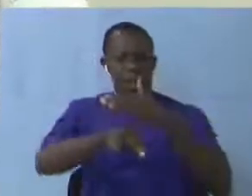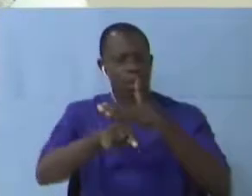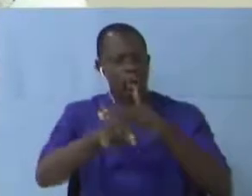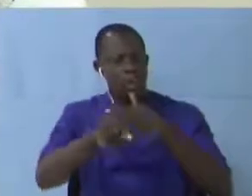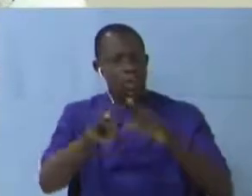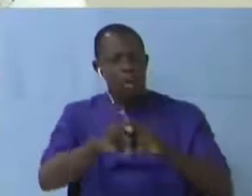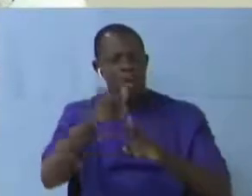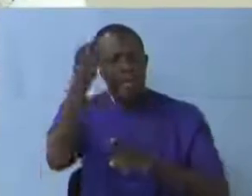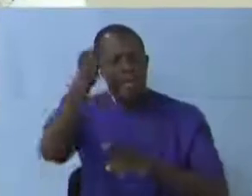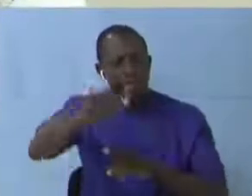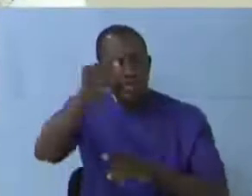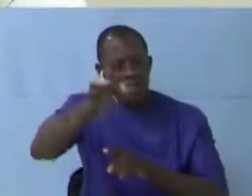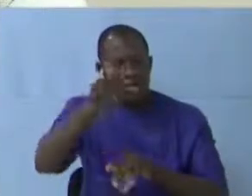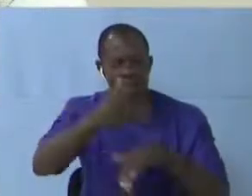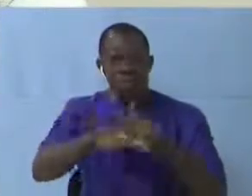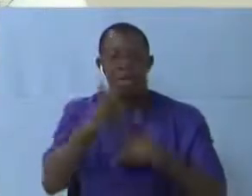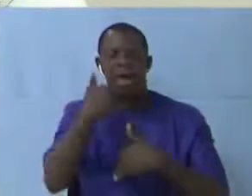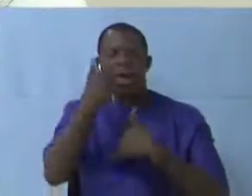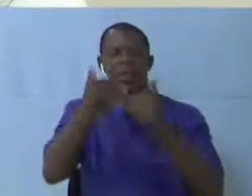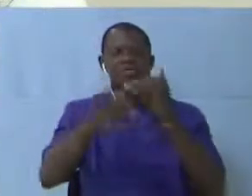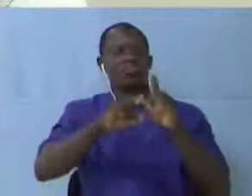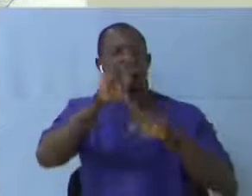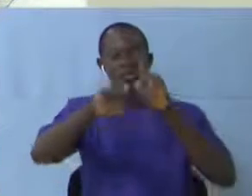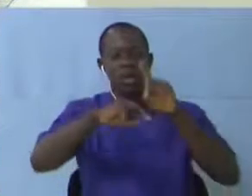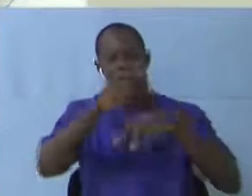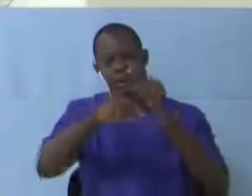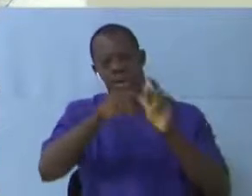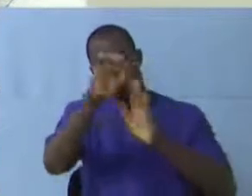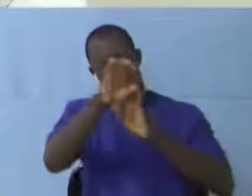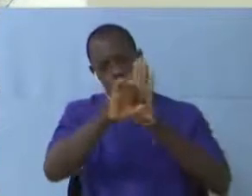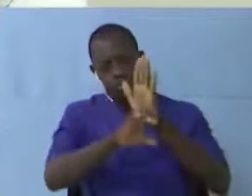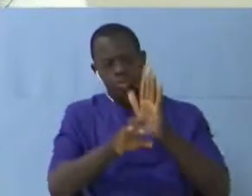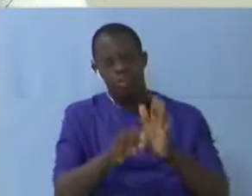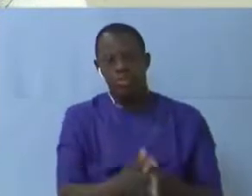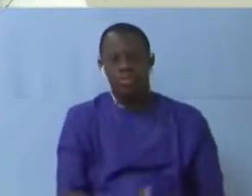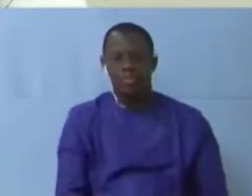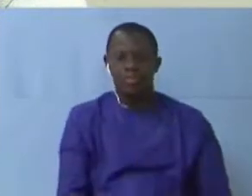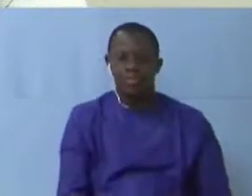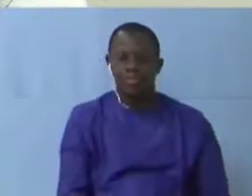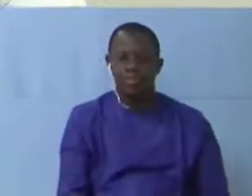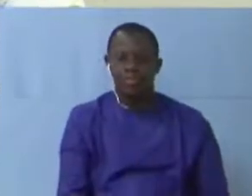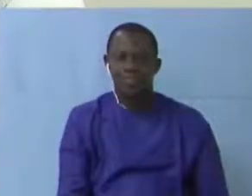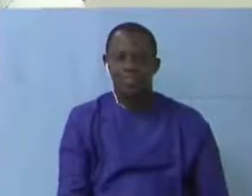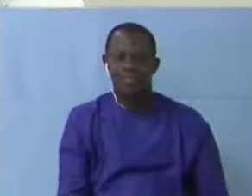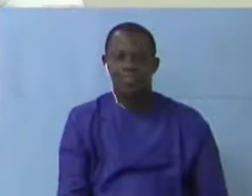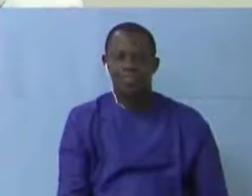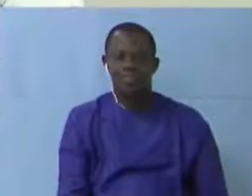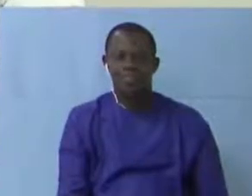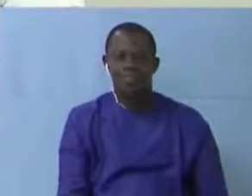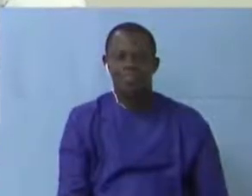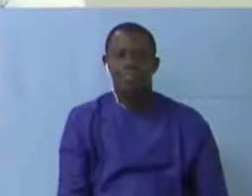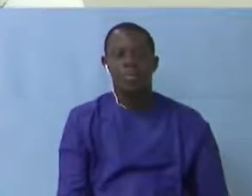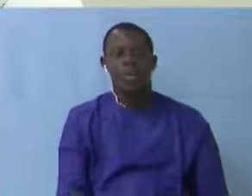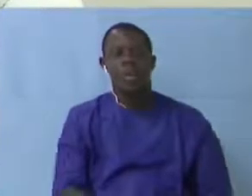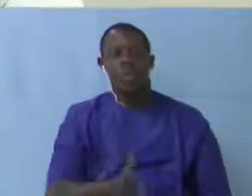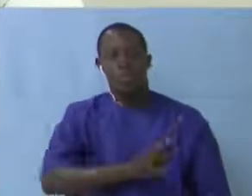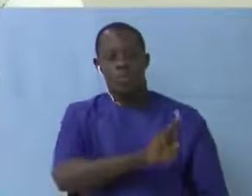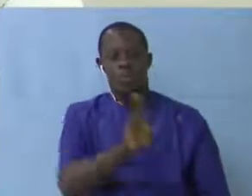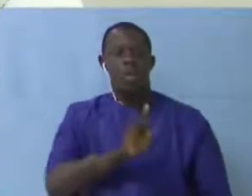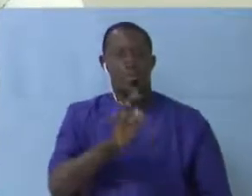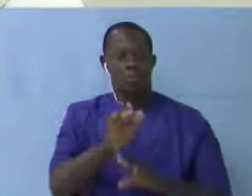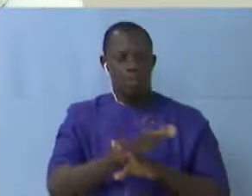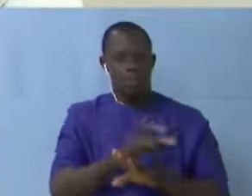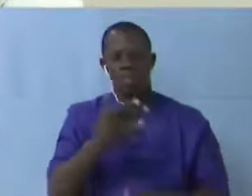mbiri constitution bi mu di loi bi réew mi di doxee duñ ko daan tudda sax ci gox gi. We lived happily and the laws